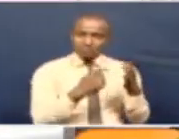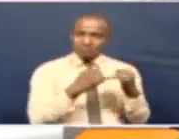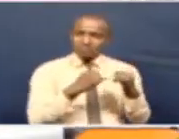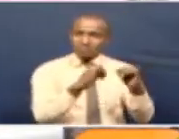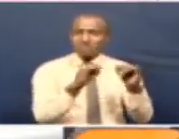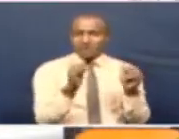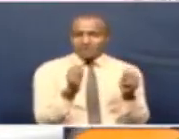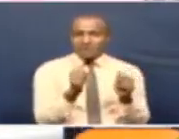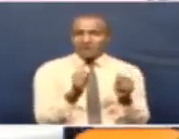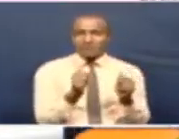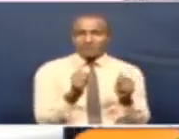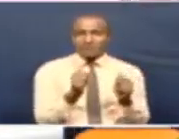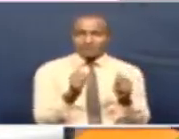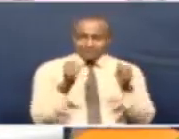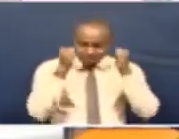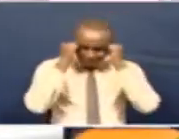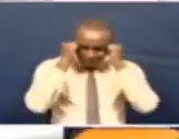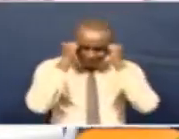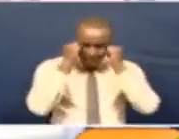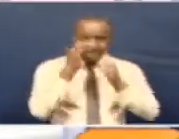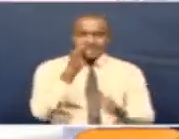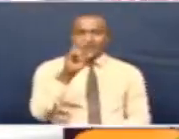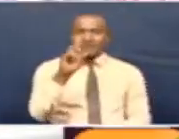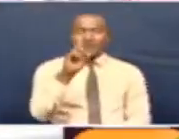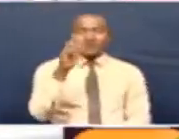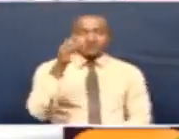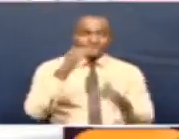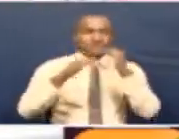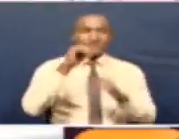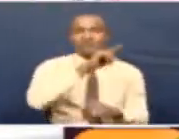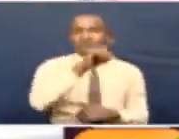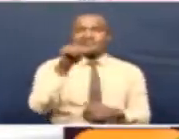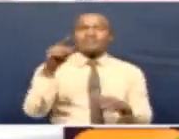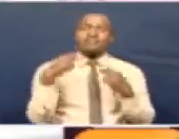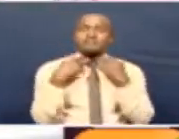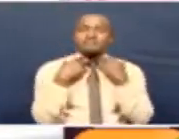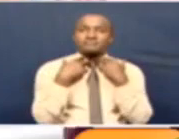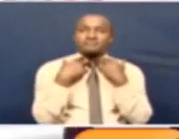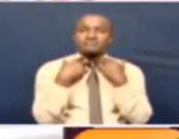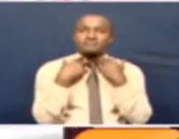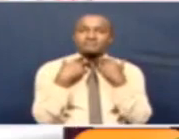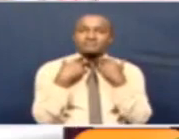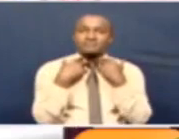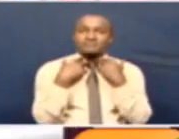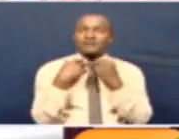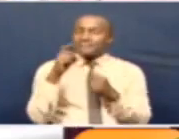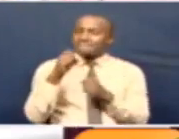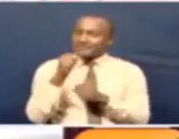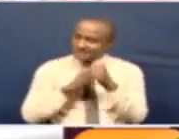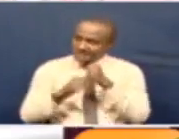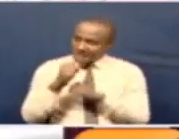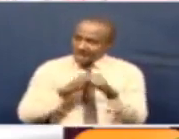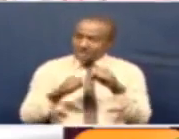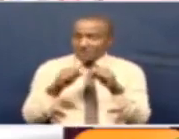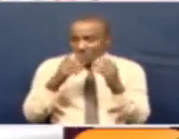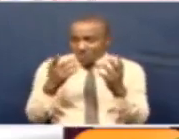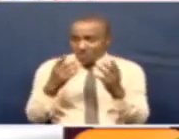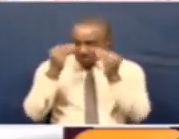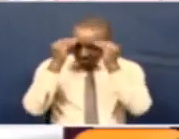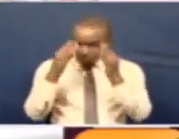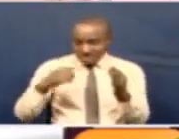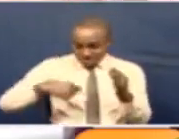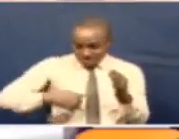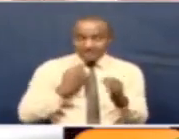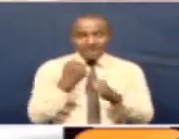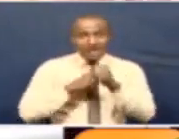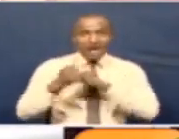completely paralyzed learning in 31 public universities. We want them to act upon this matter, or else they allow students to do what they can do. And you know,